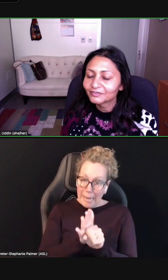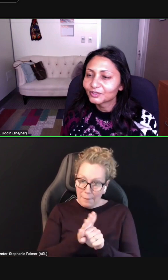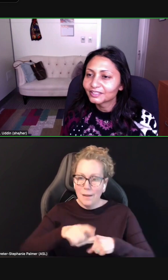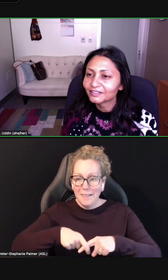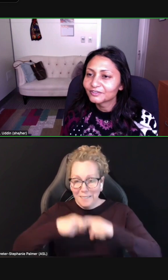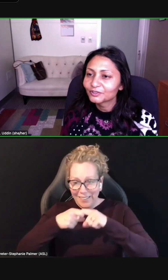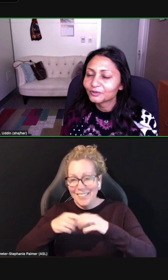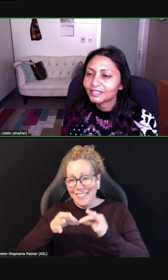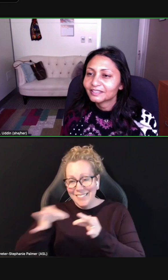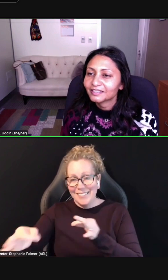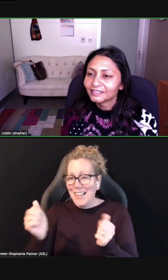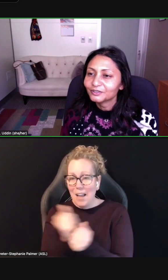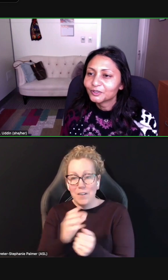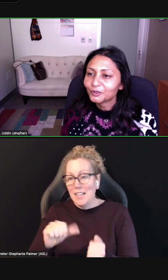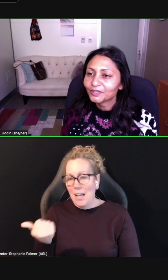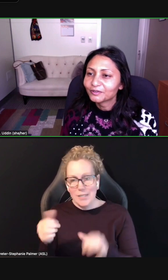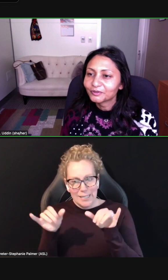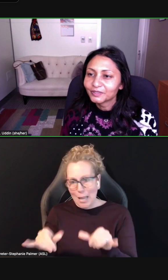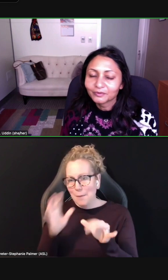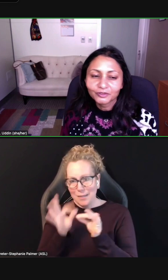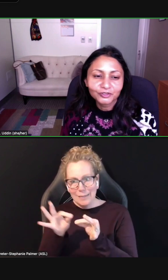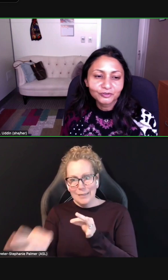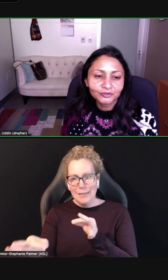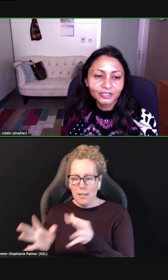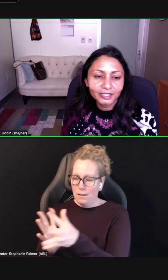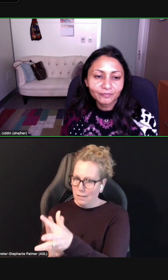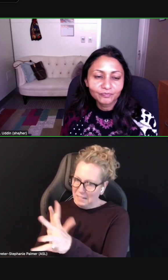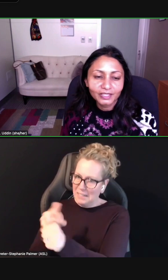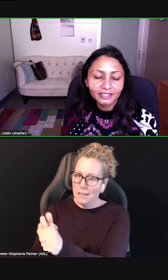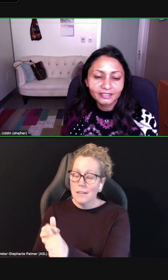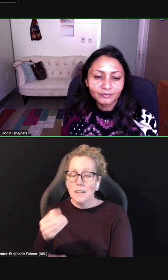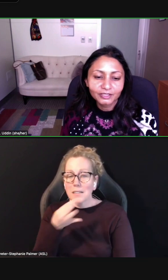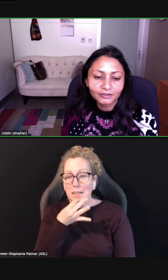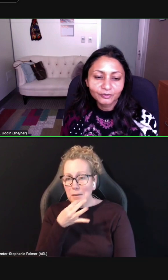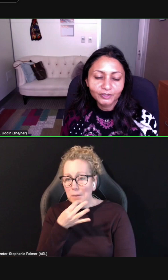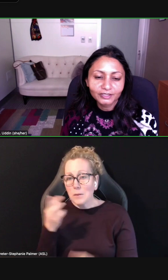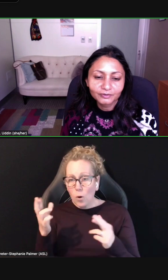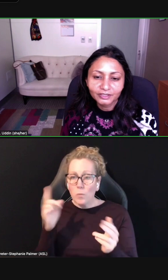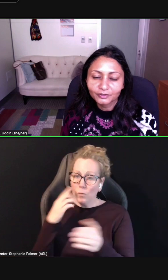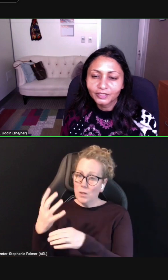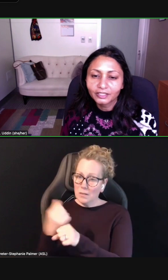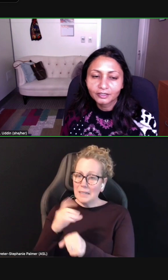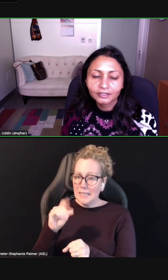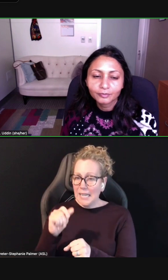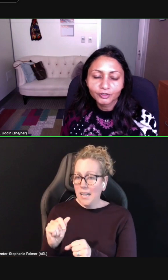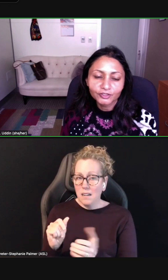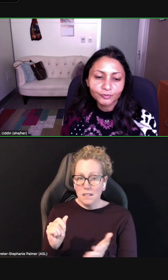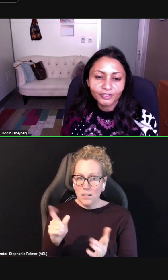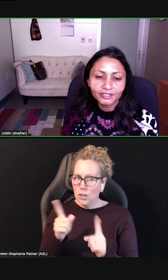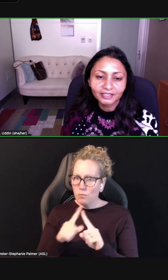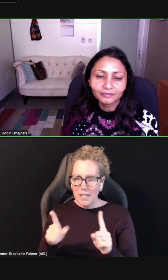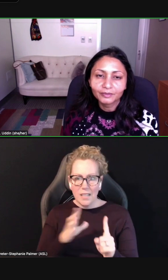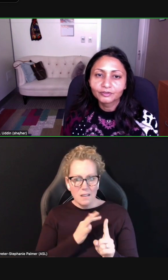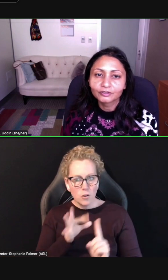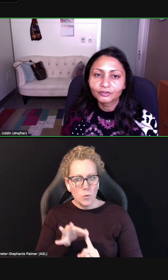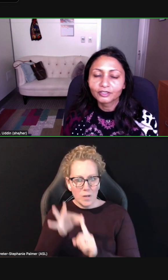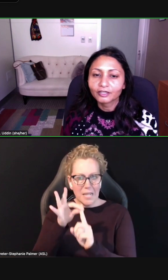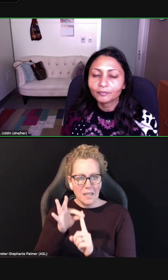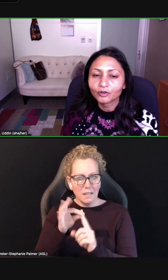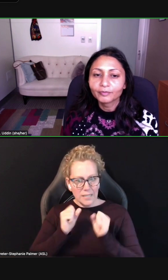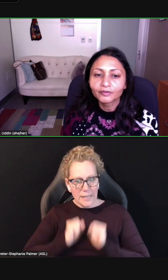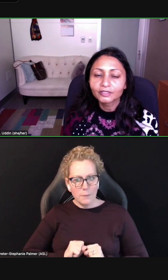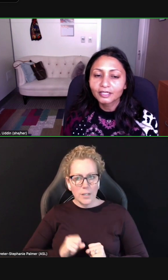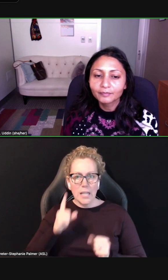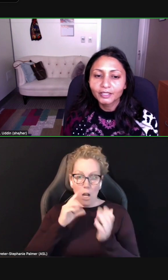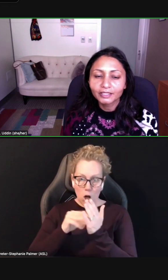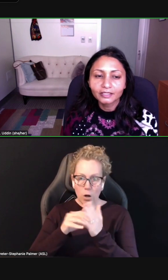delayed like everything else. So I do hope that we'll be able to get some data from these really unique participants and be able to learn a